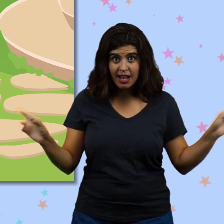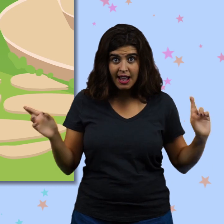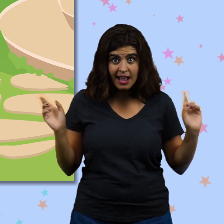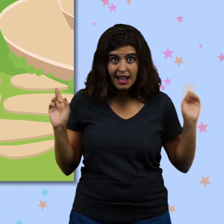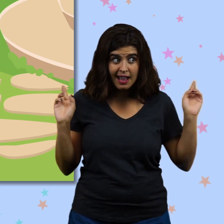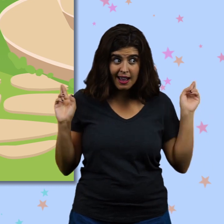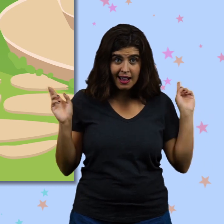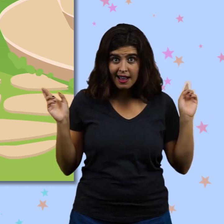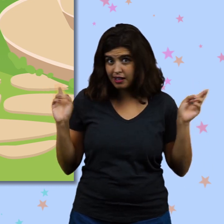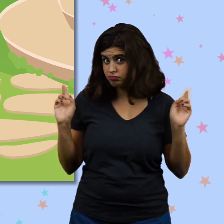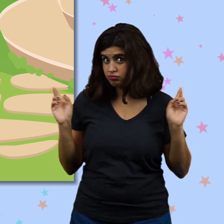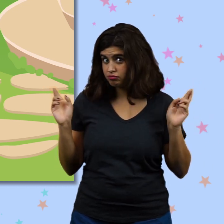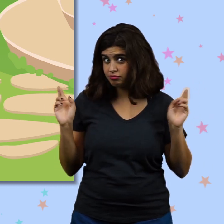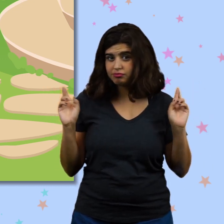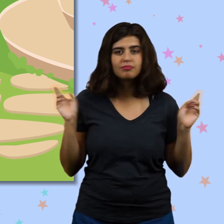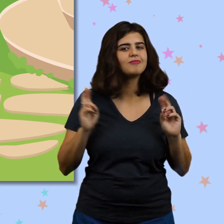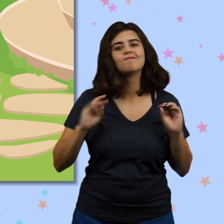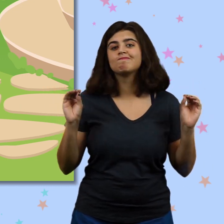Do you have everything ready?